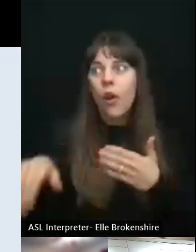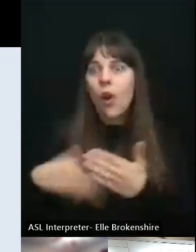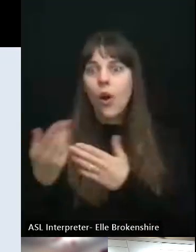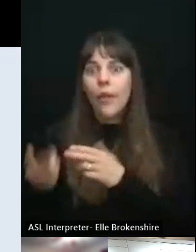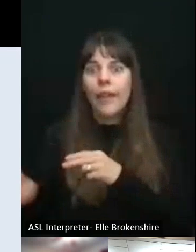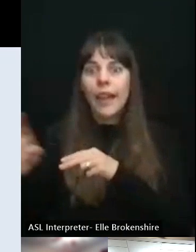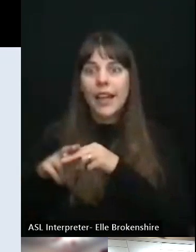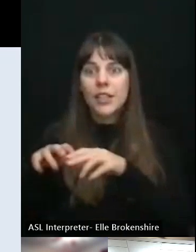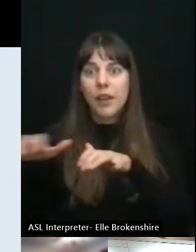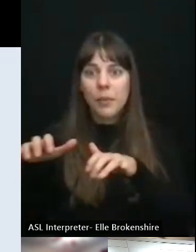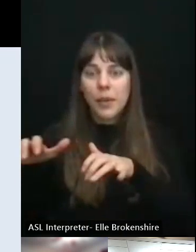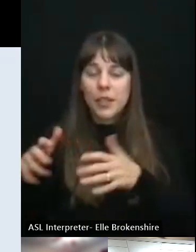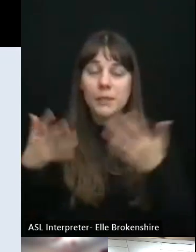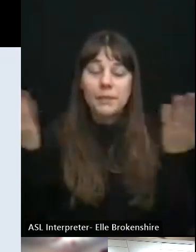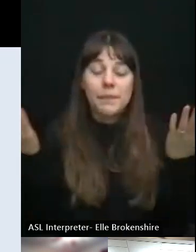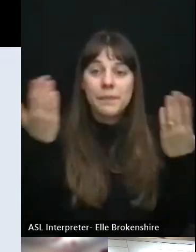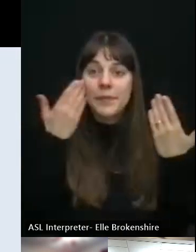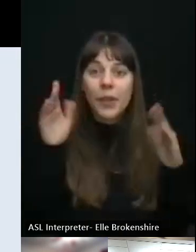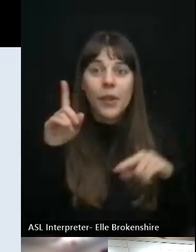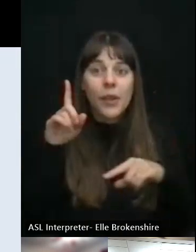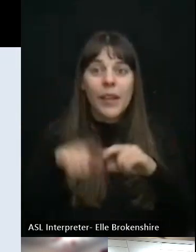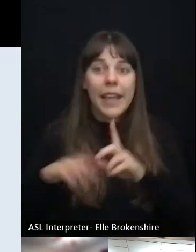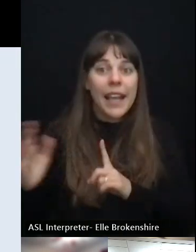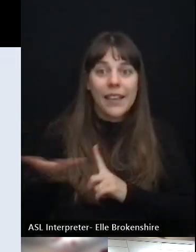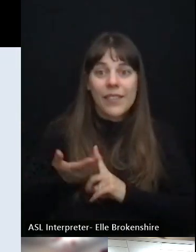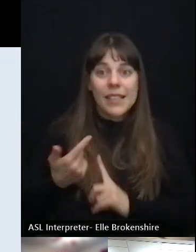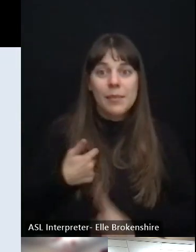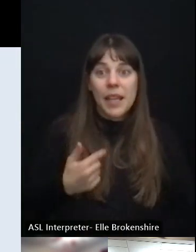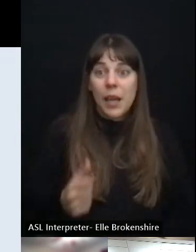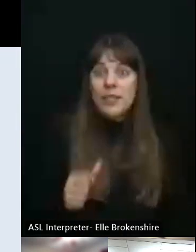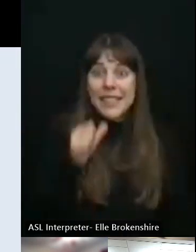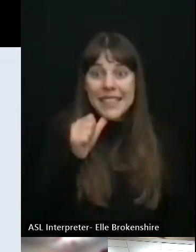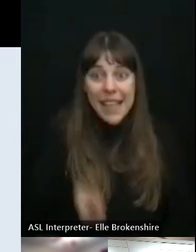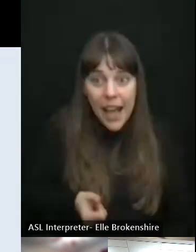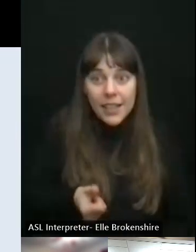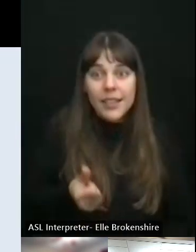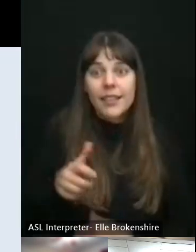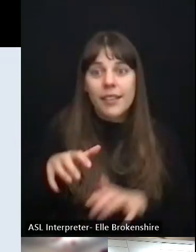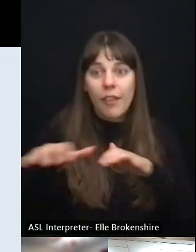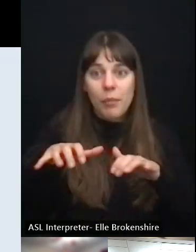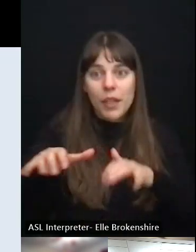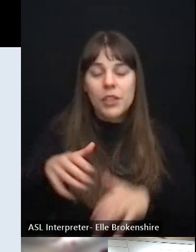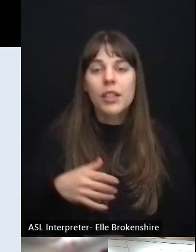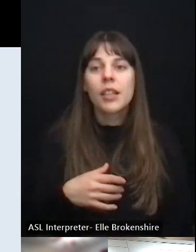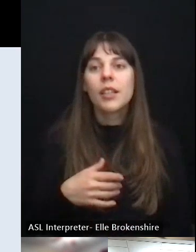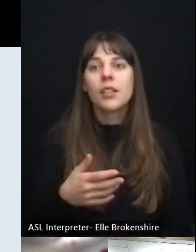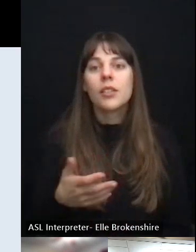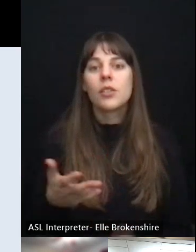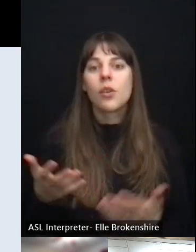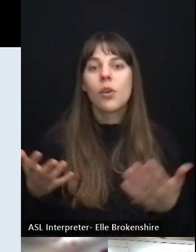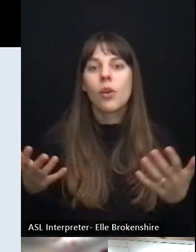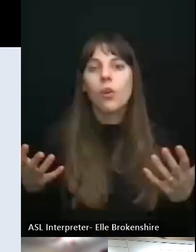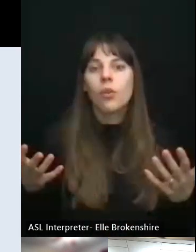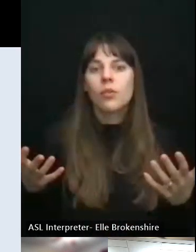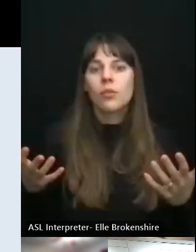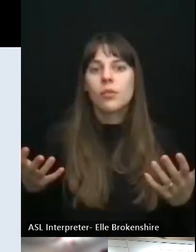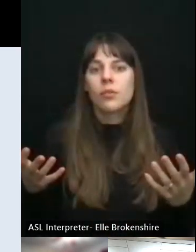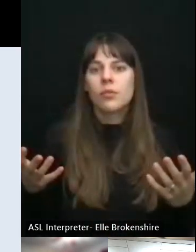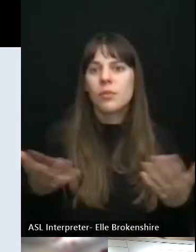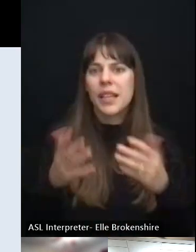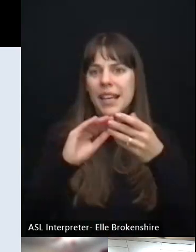won't convince me it wasn't the vibration. But so I guess I wonder what kind of metrics there are, what kind of ridership levels would the